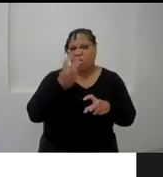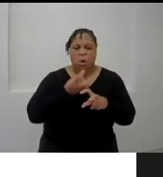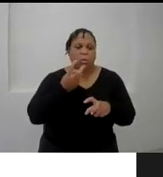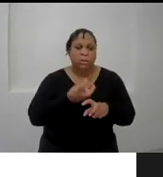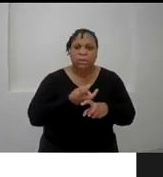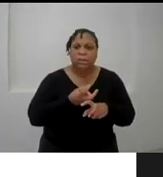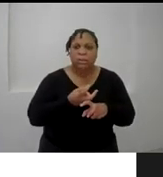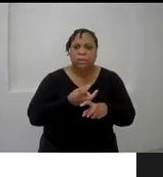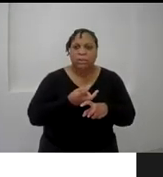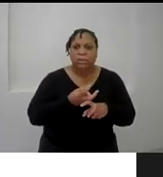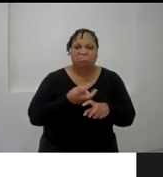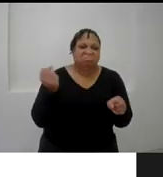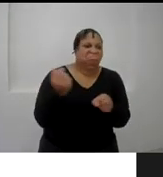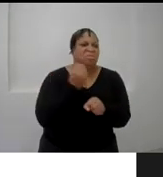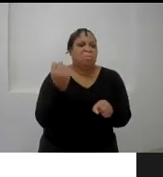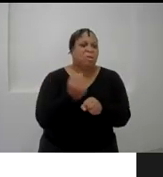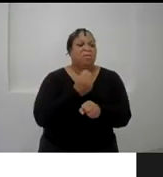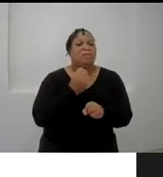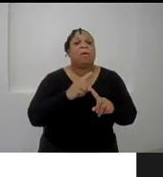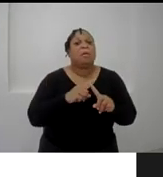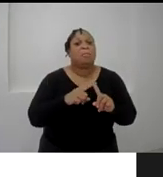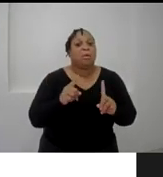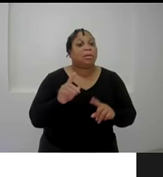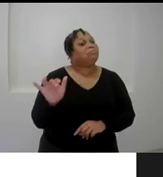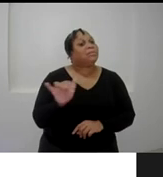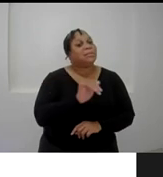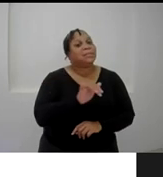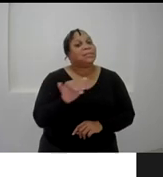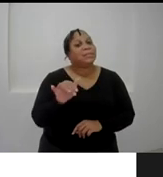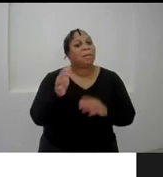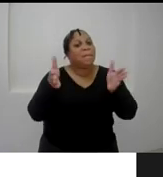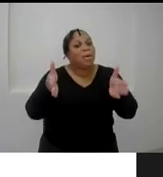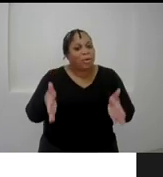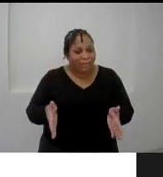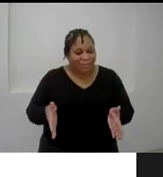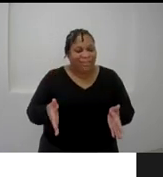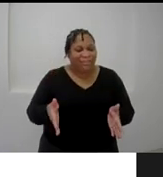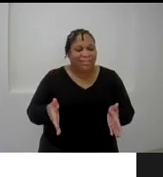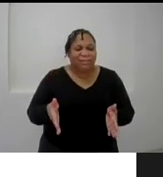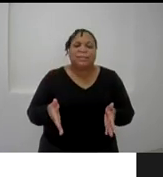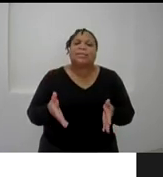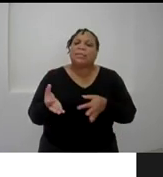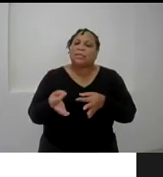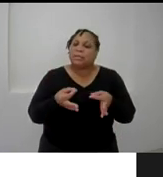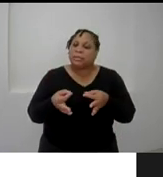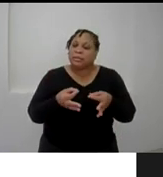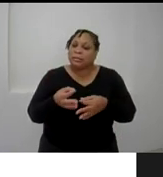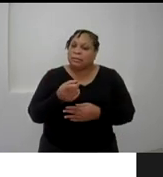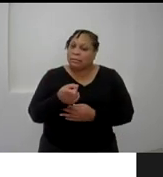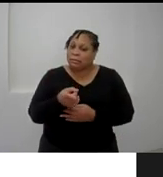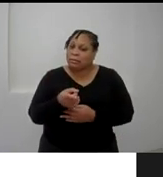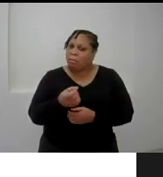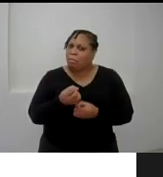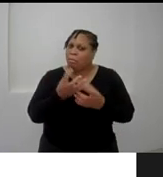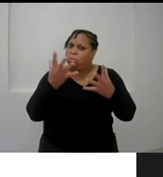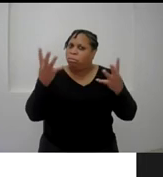and combative, but it's actually the same person. And it tells you very much how